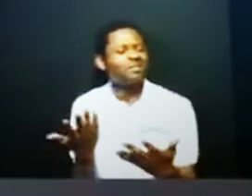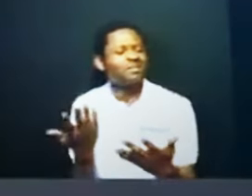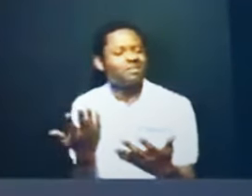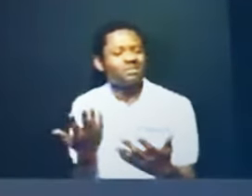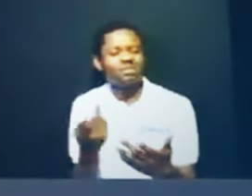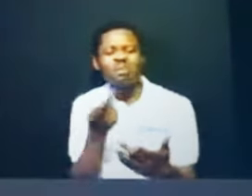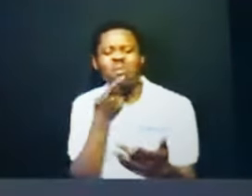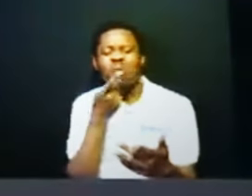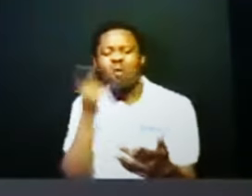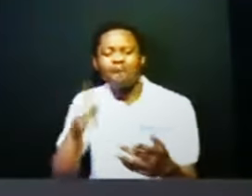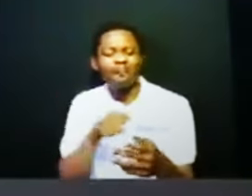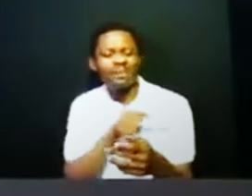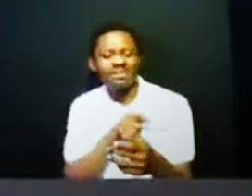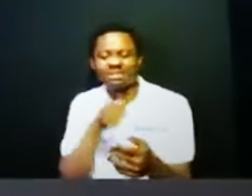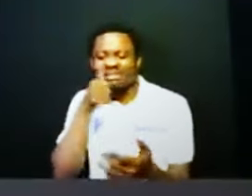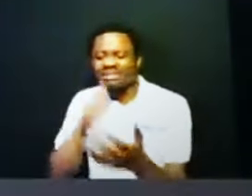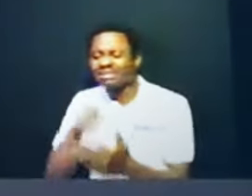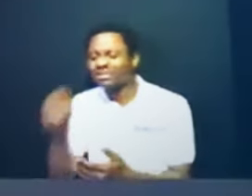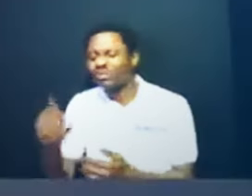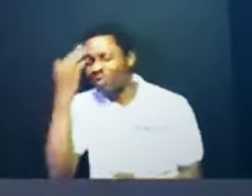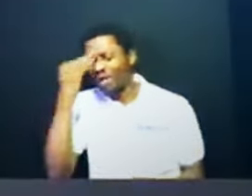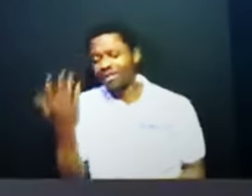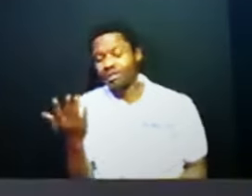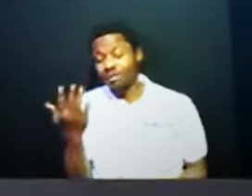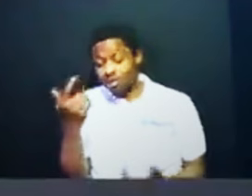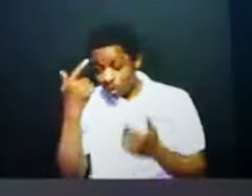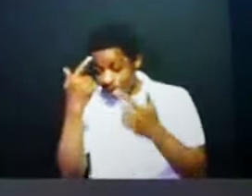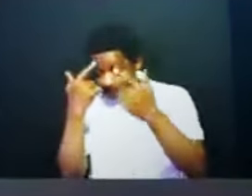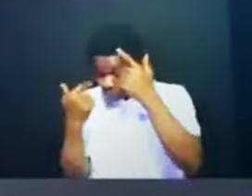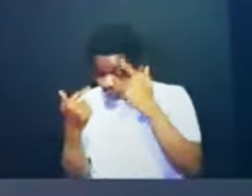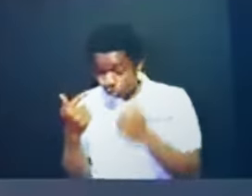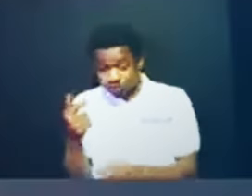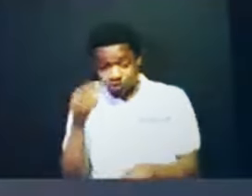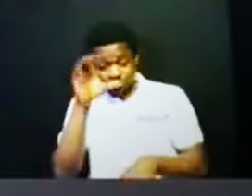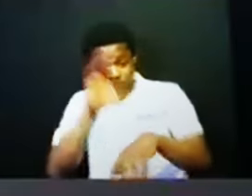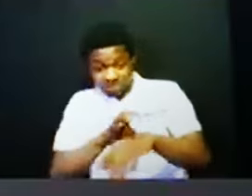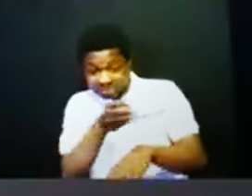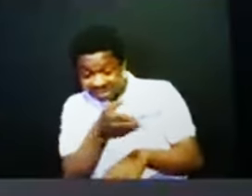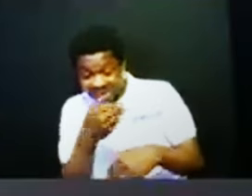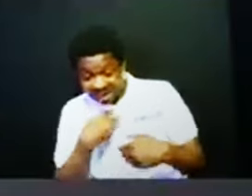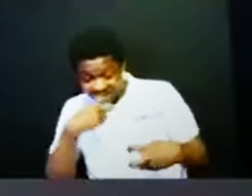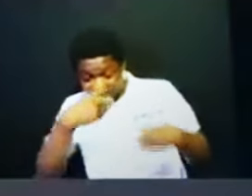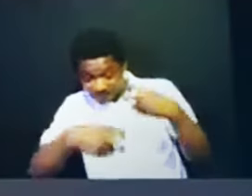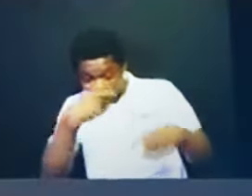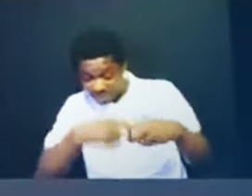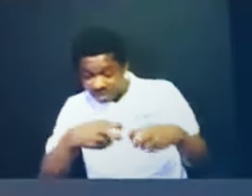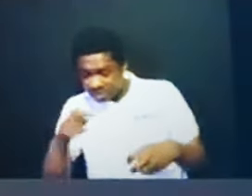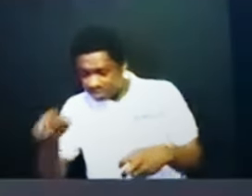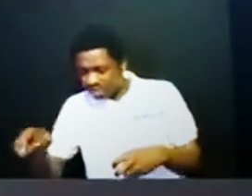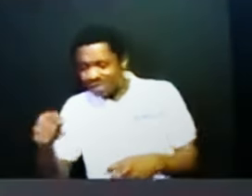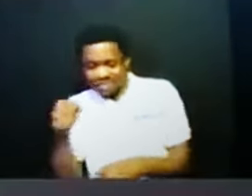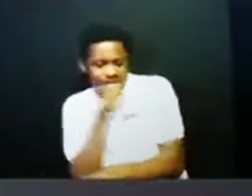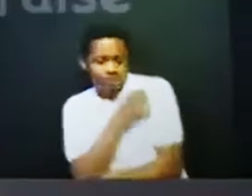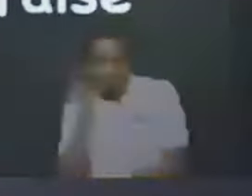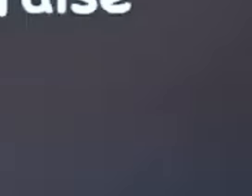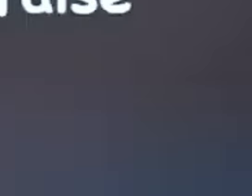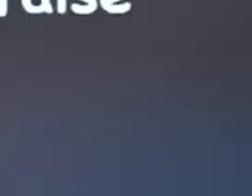Because there were issues to manage. Some challenges